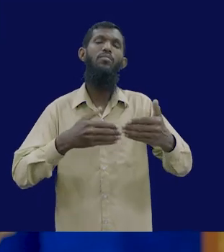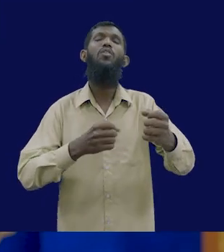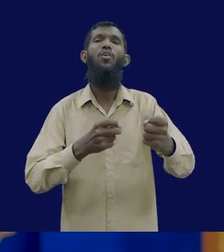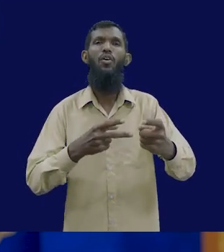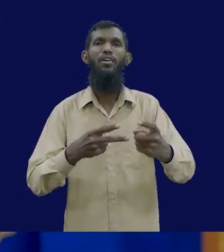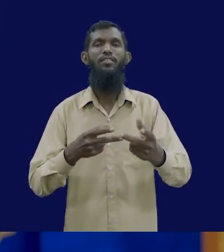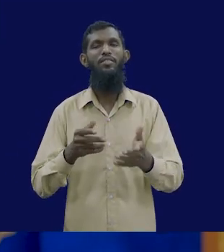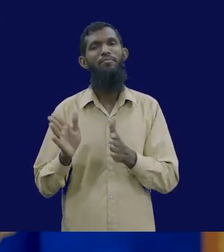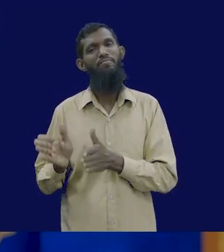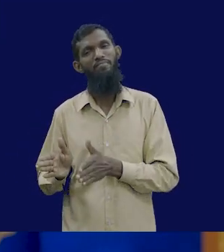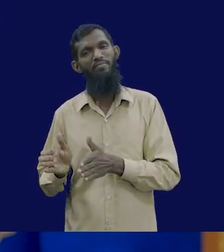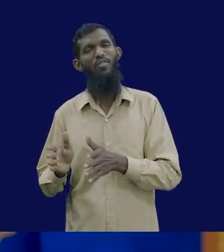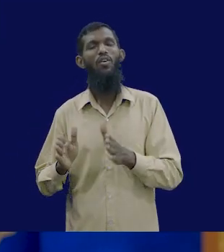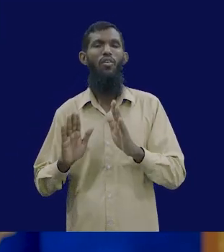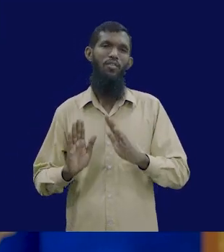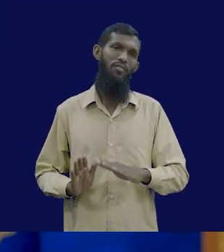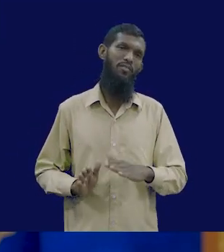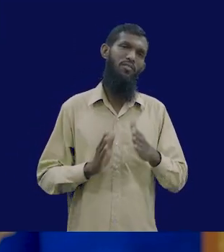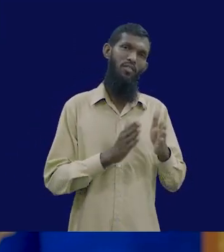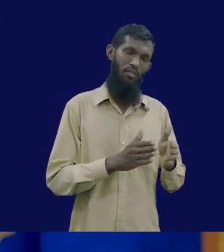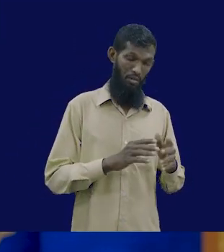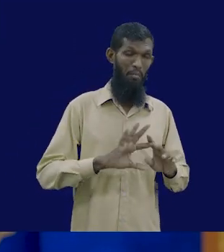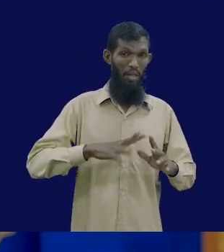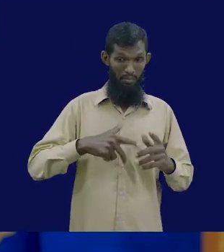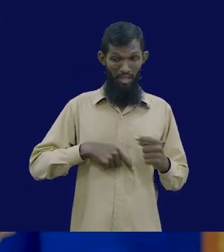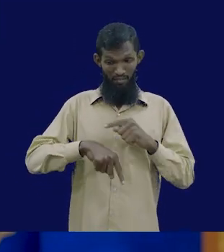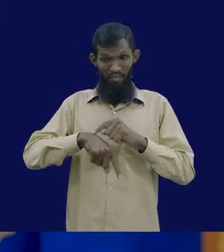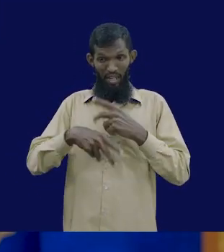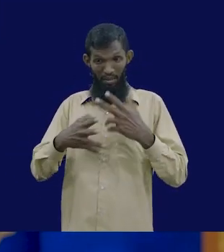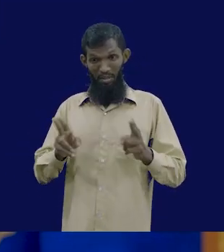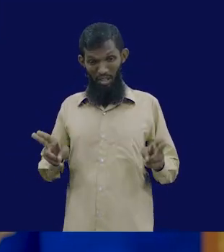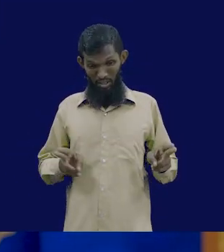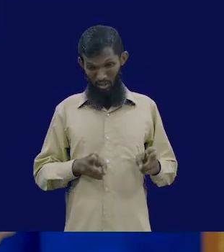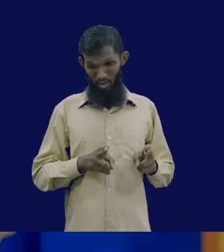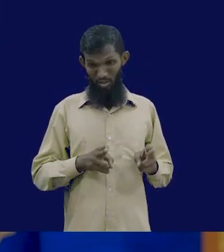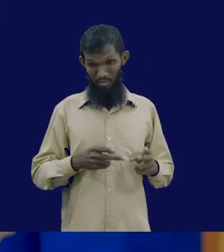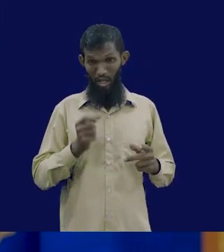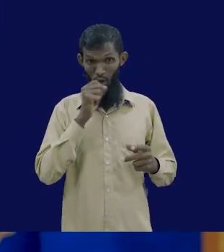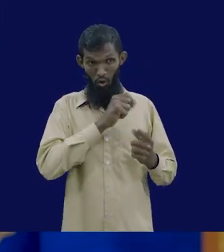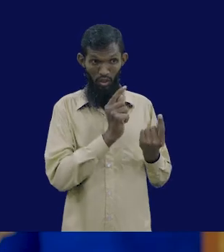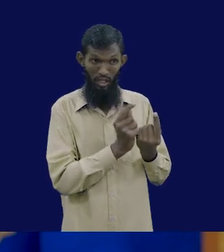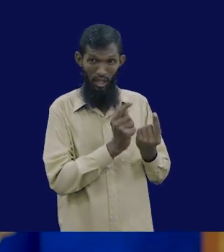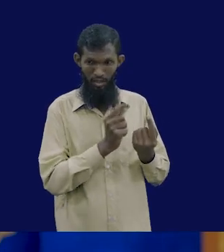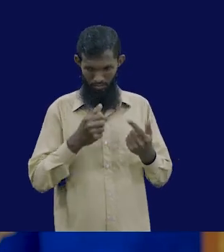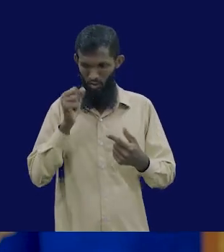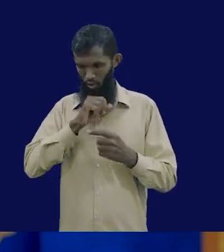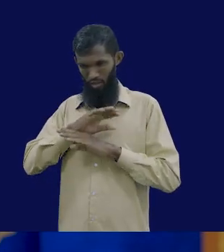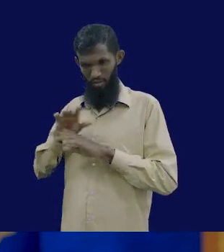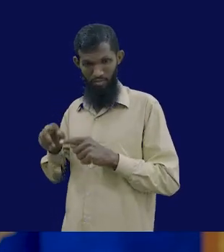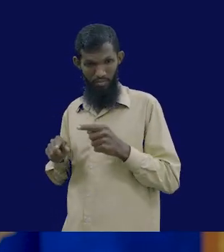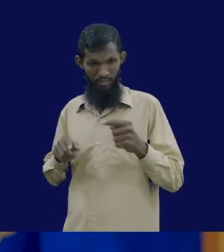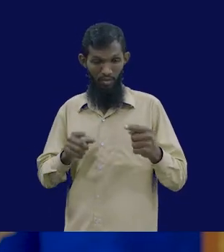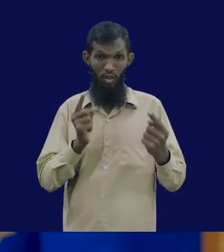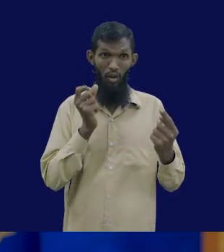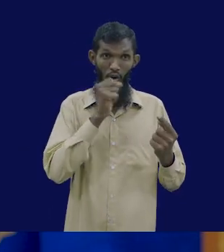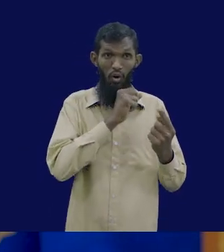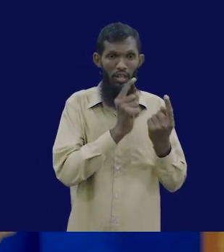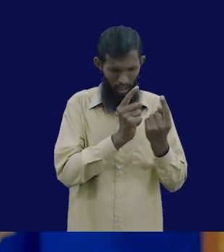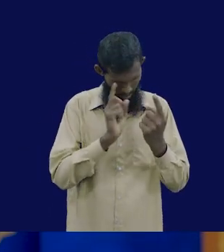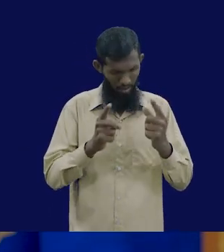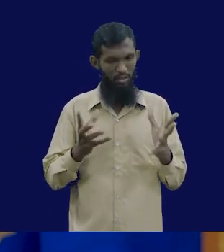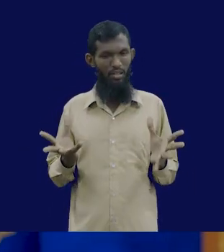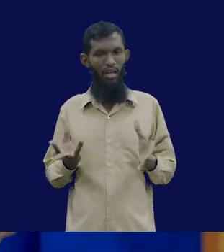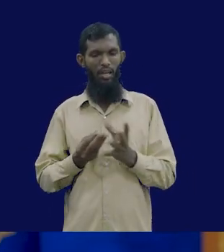sometimes he might not have time, therefore he has to fast all of them in 1 month, or continuously he has to fast all of these days.